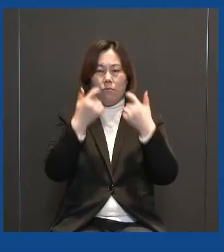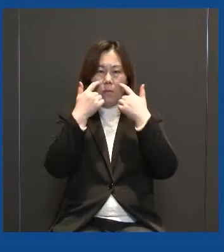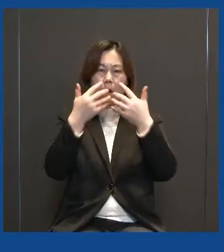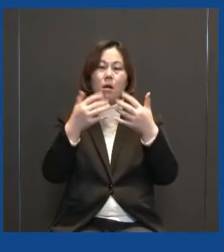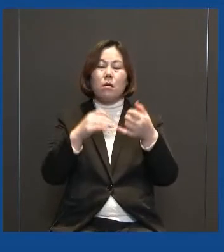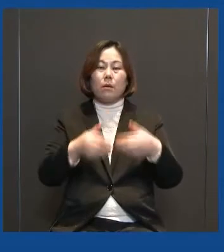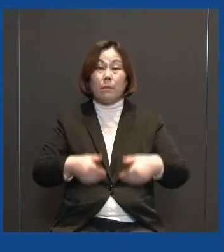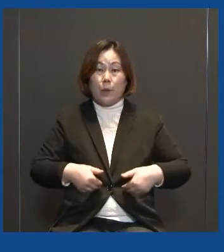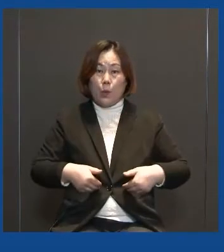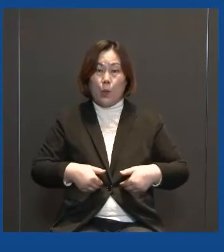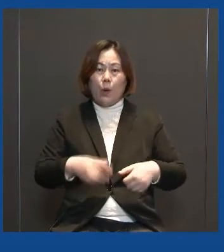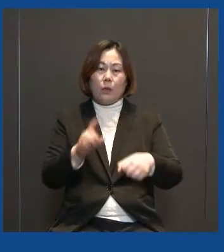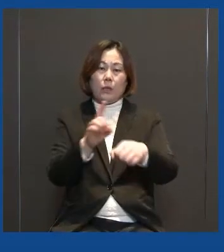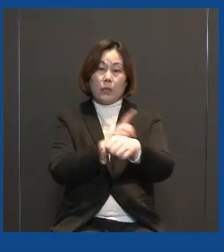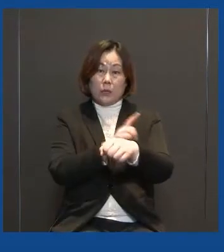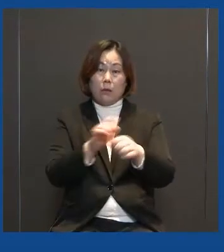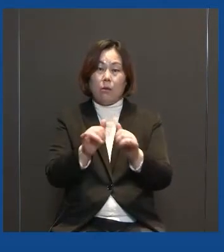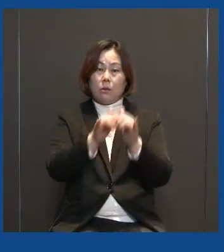engaged in the process.